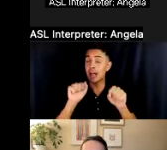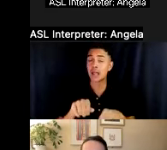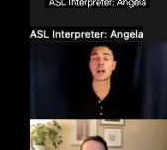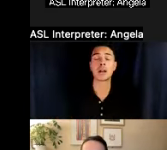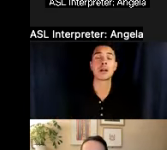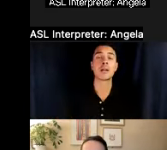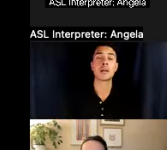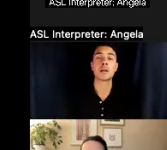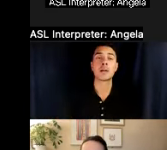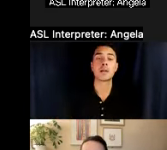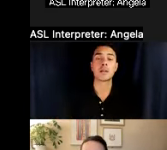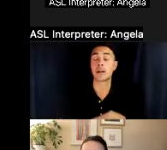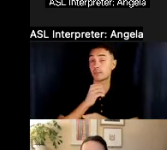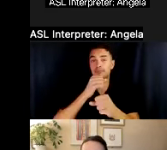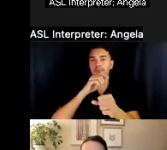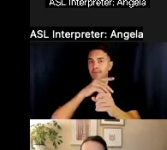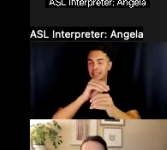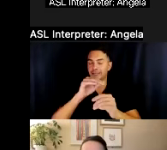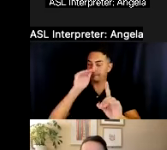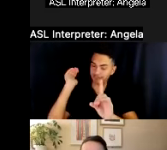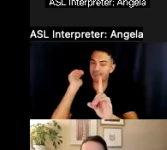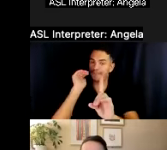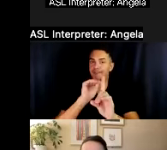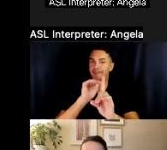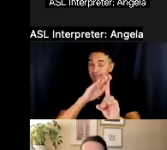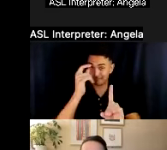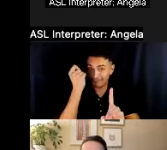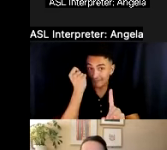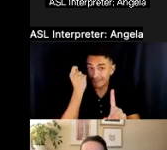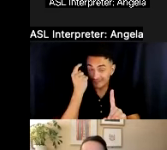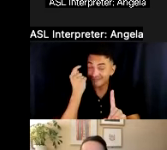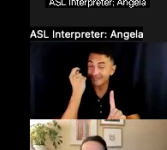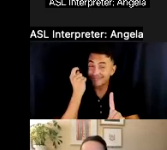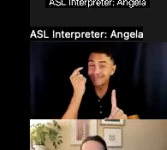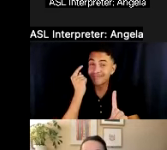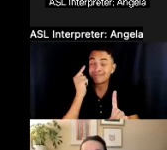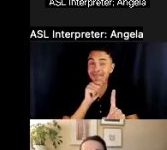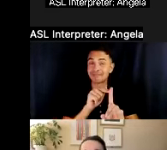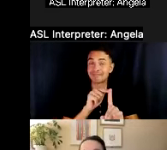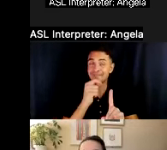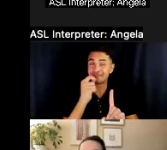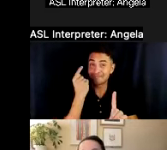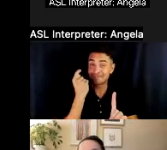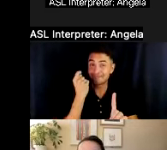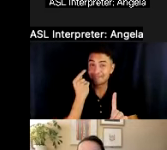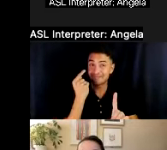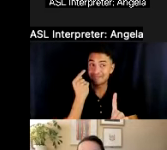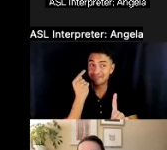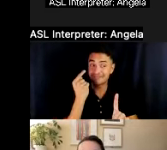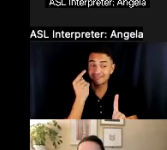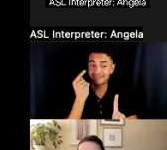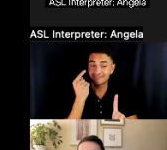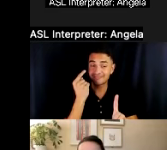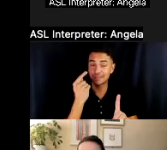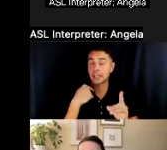And to make sure that there is an understanding, that the survivor has an understanding that there are immediate and effective